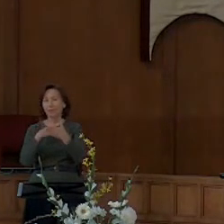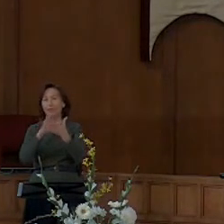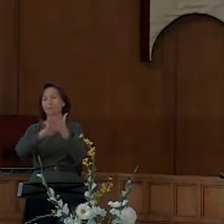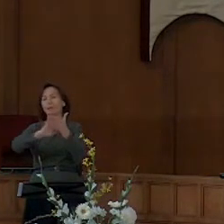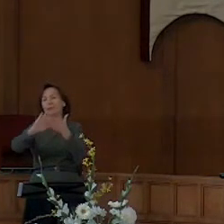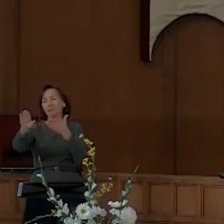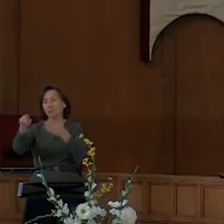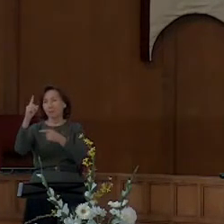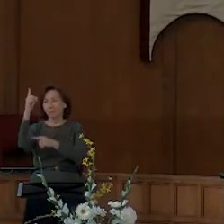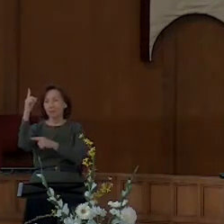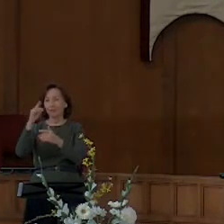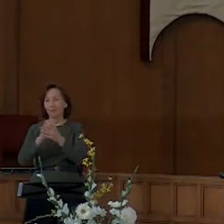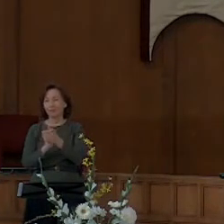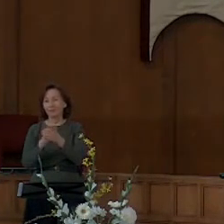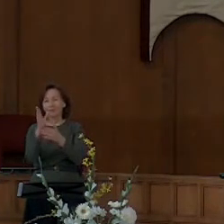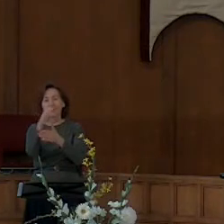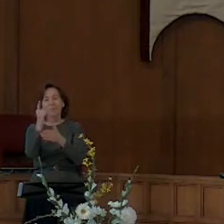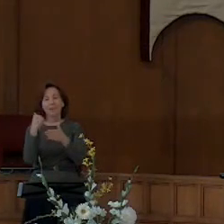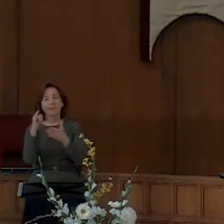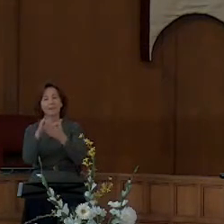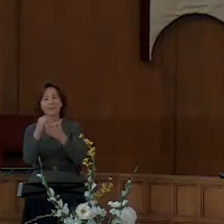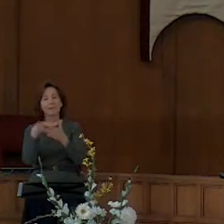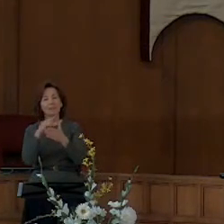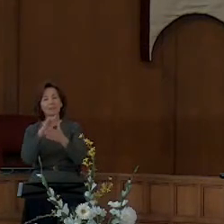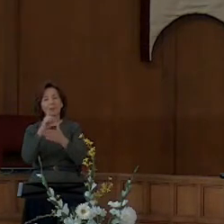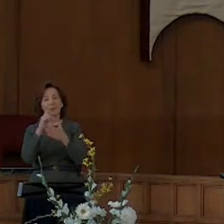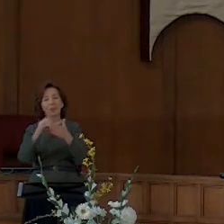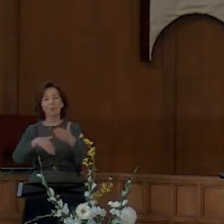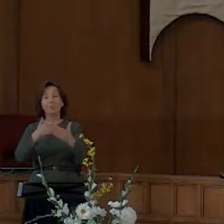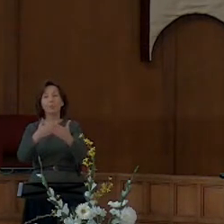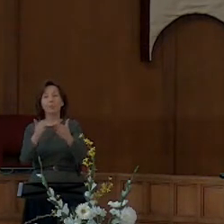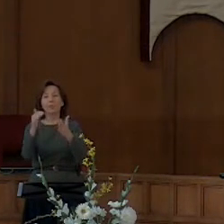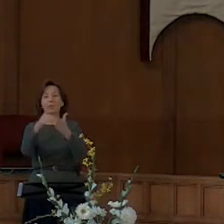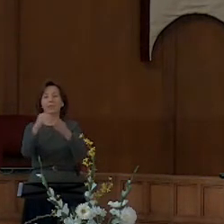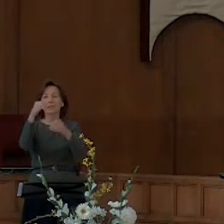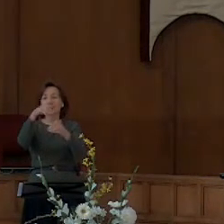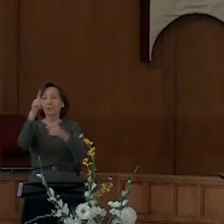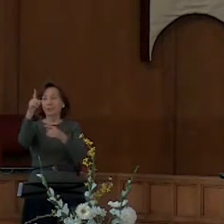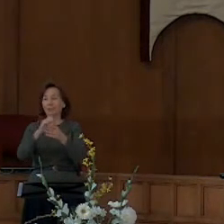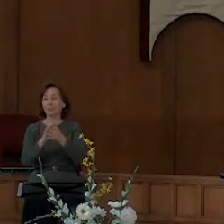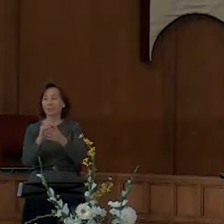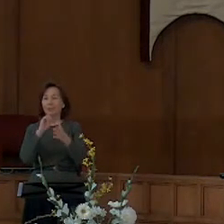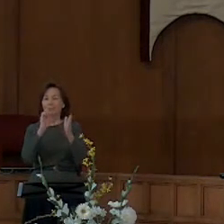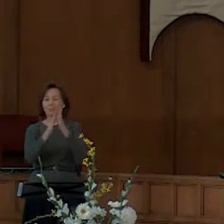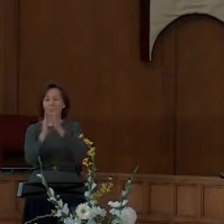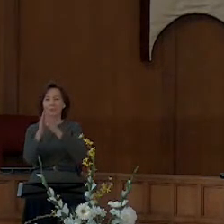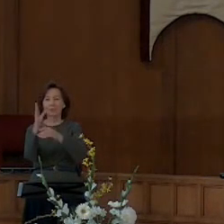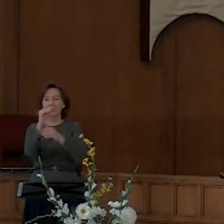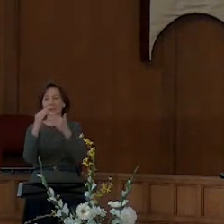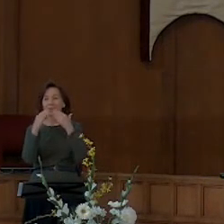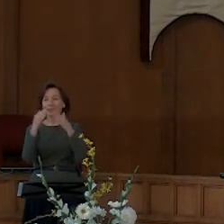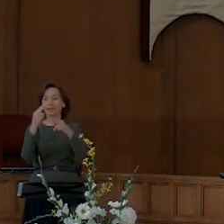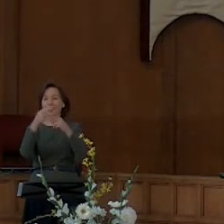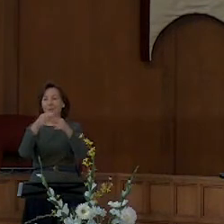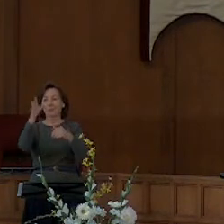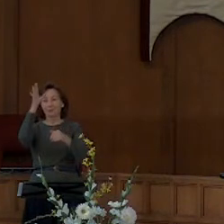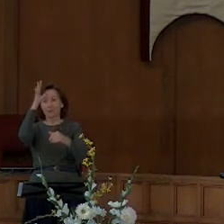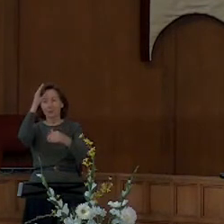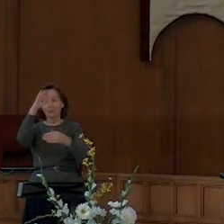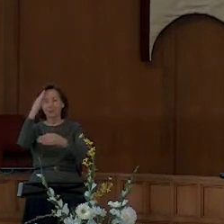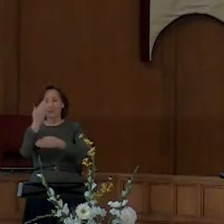cleansed by you, and that we are born again in you. We praise you and we thank you in the name of the Father and